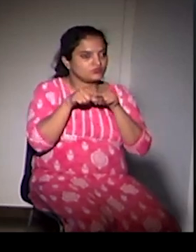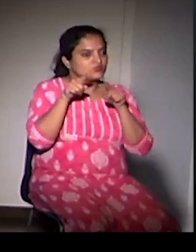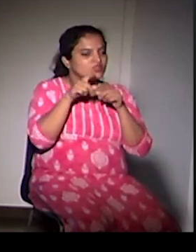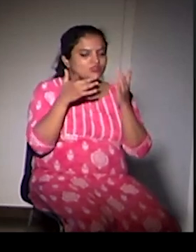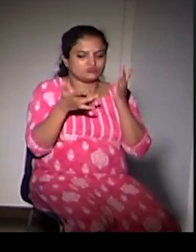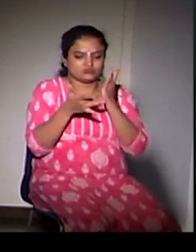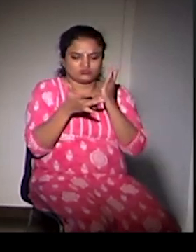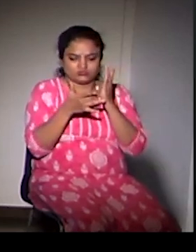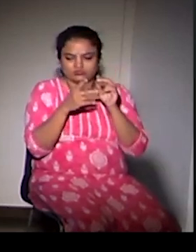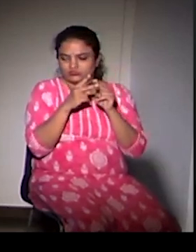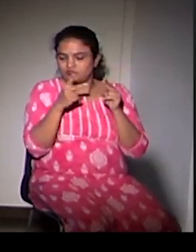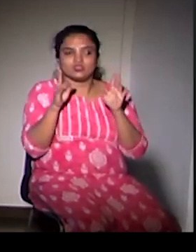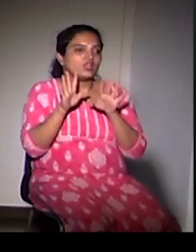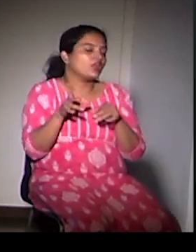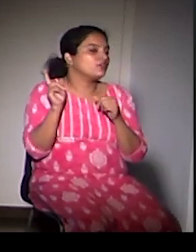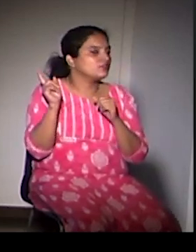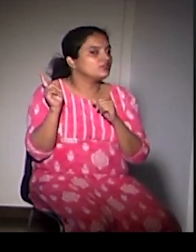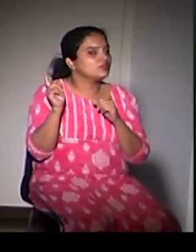technique in a minute.